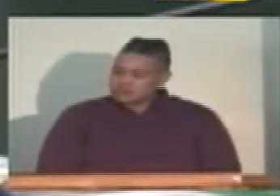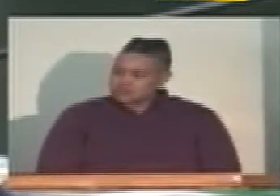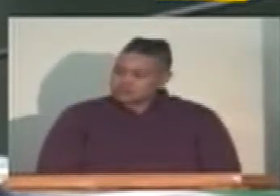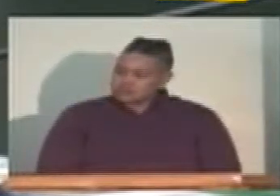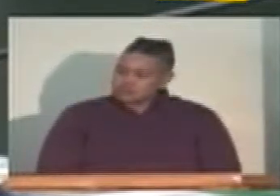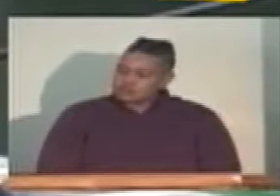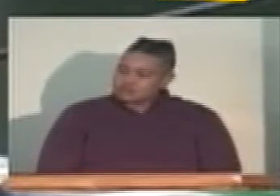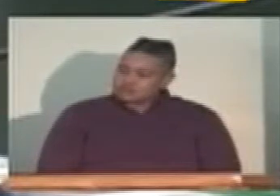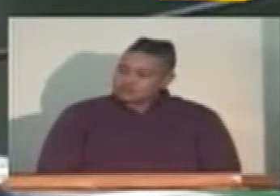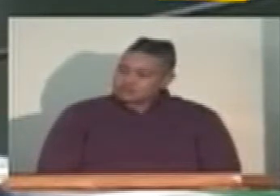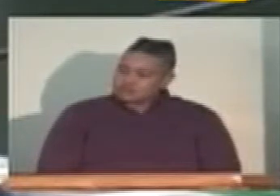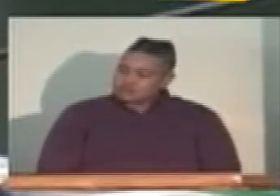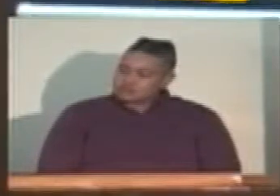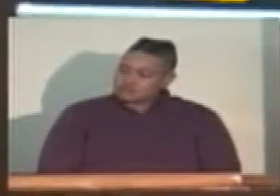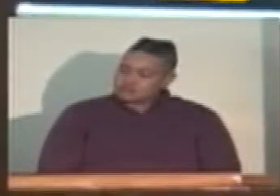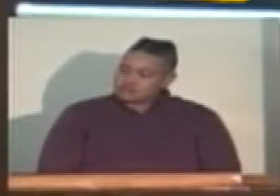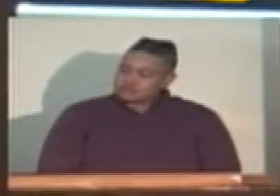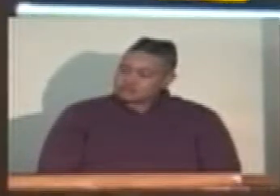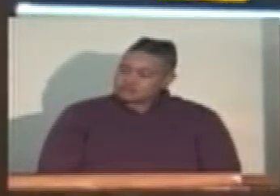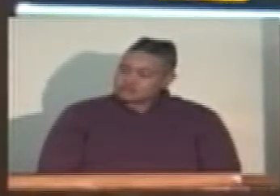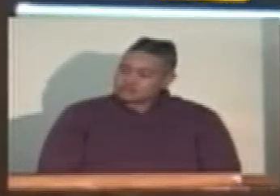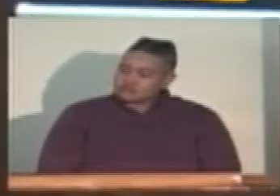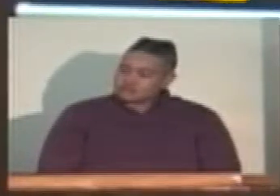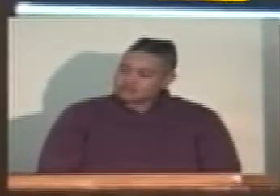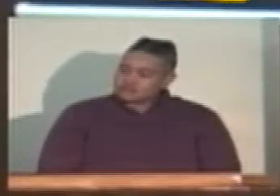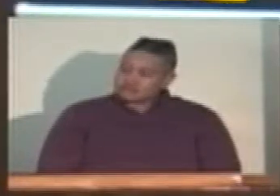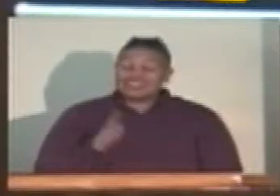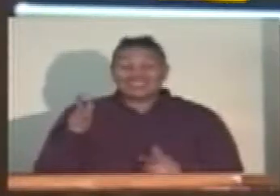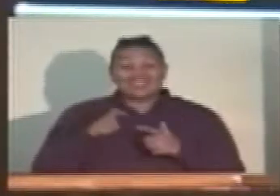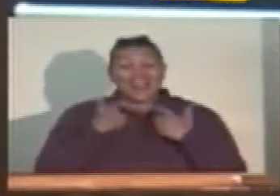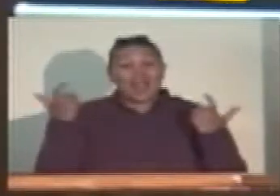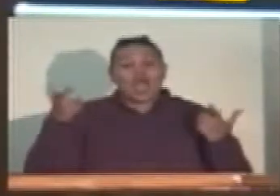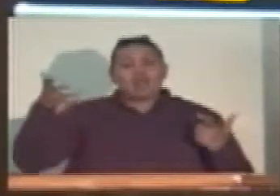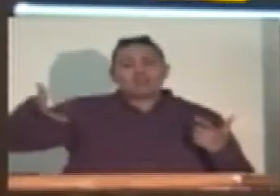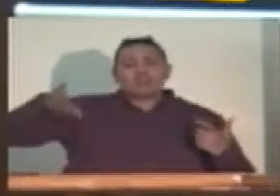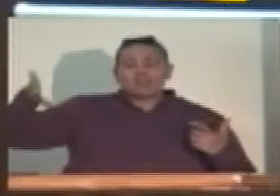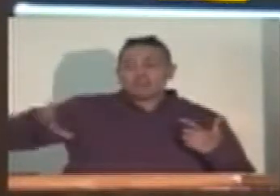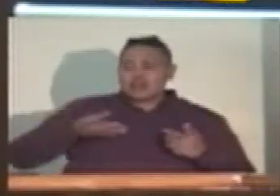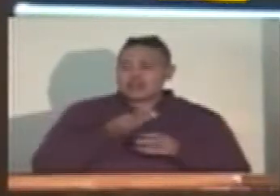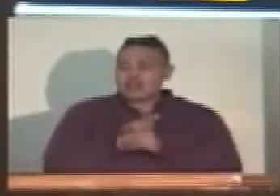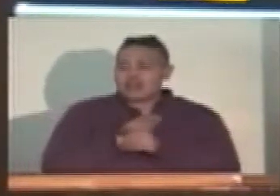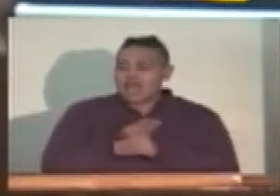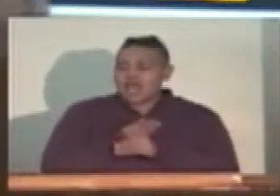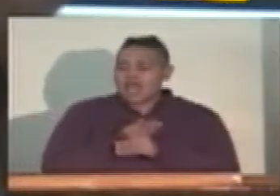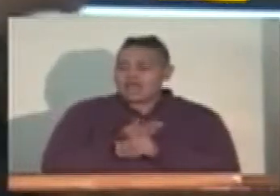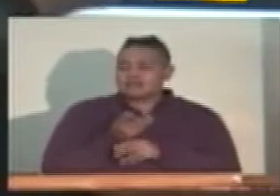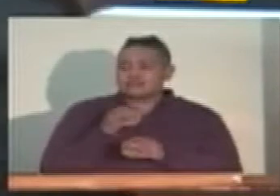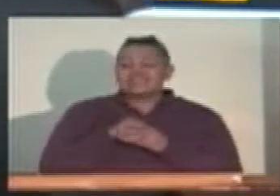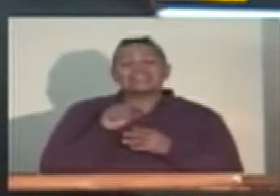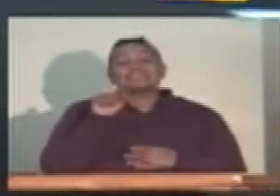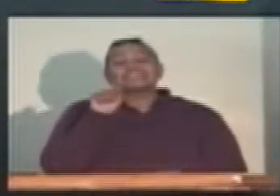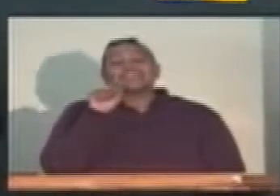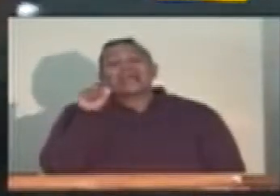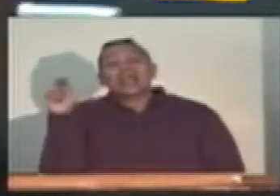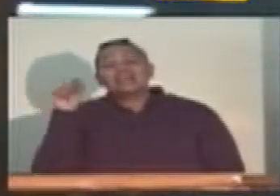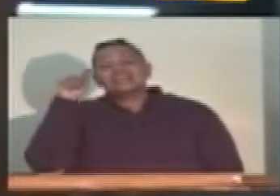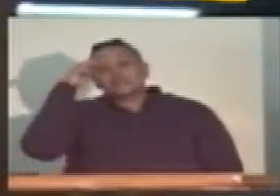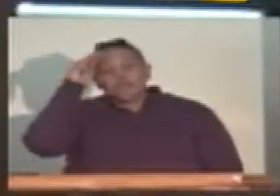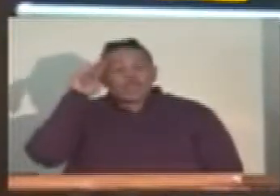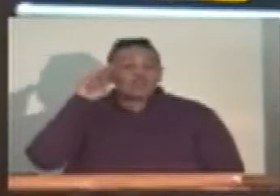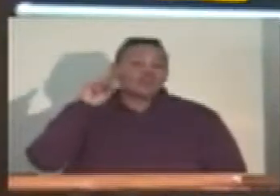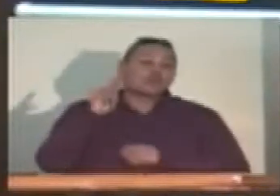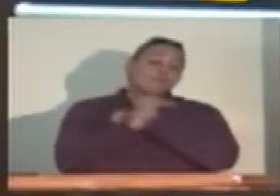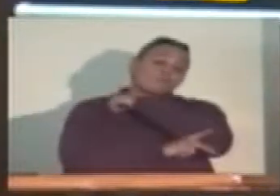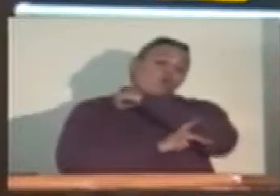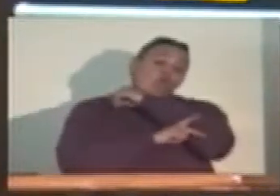Mr. Speaker, these large acres of arable land own lands in St. Anne, St. Mary, Portland,